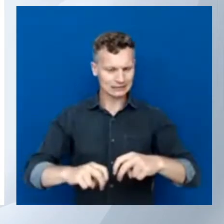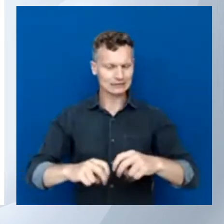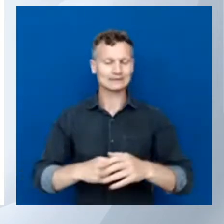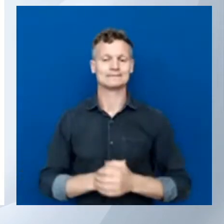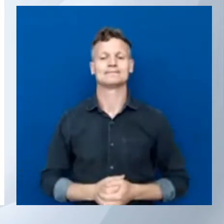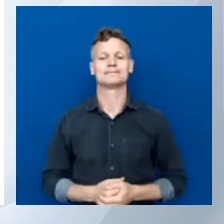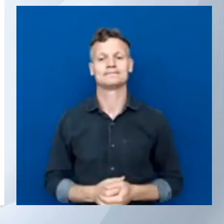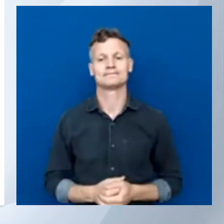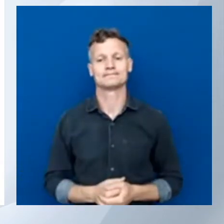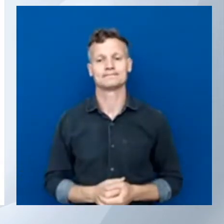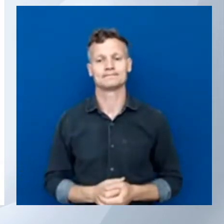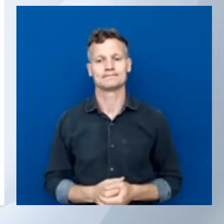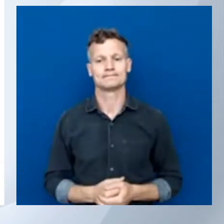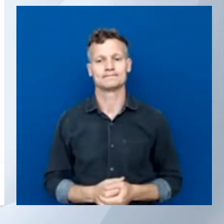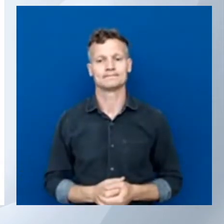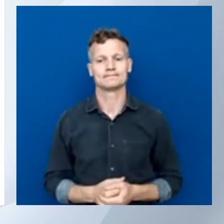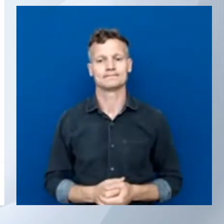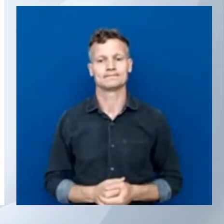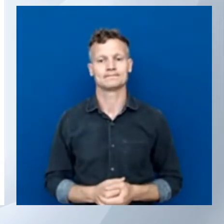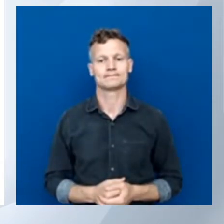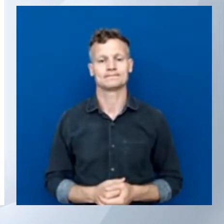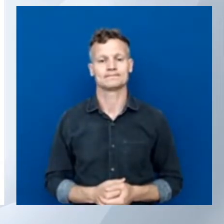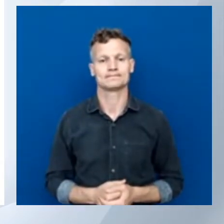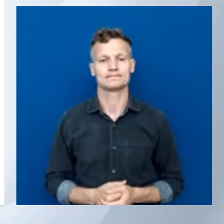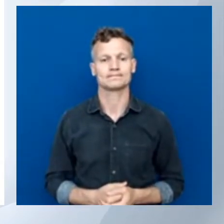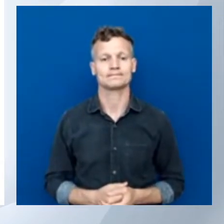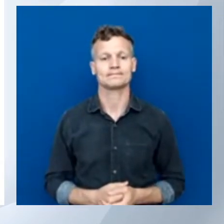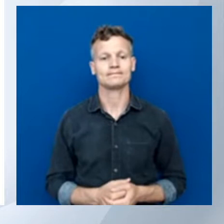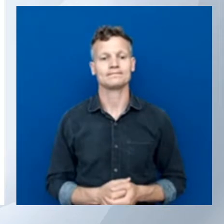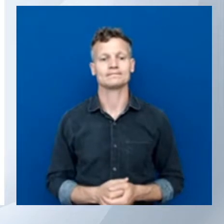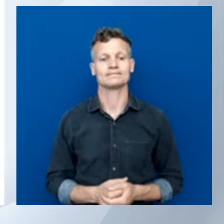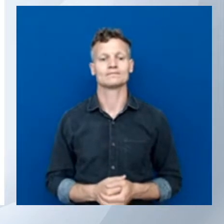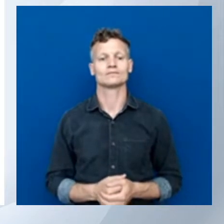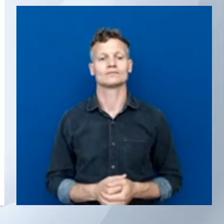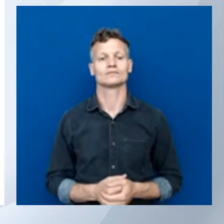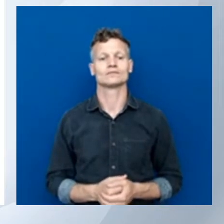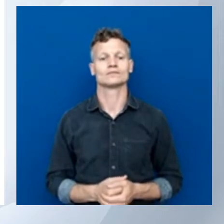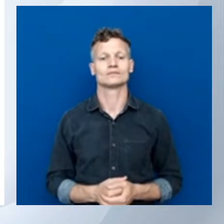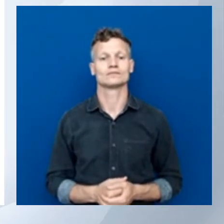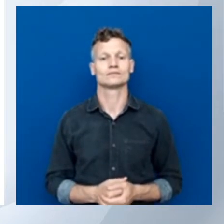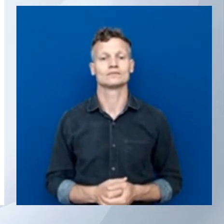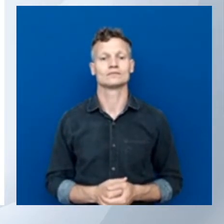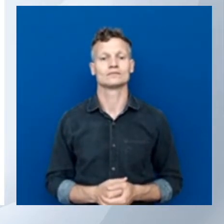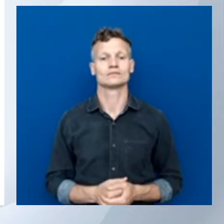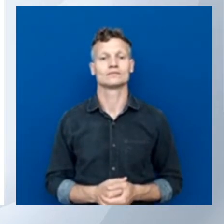Interpret text comes with explainers that support BERT, or